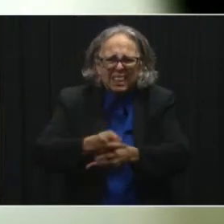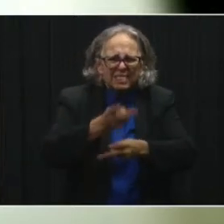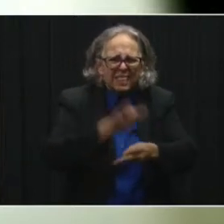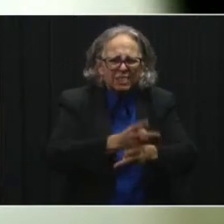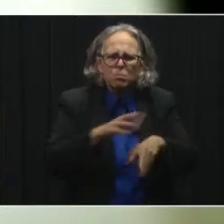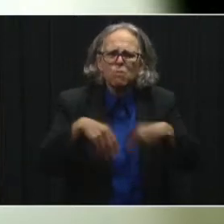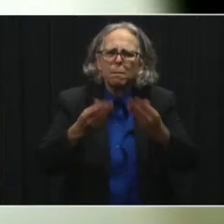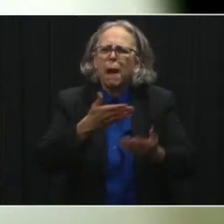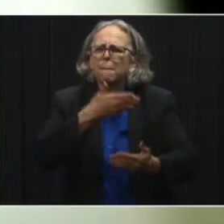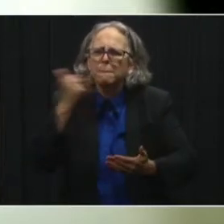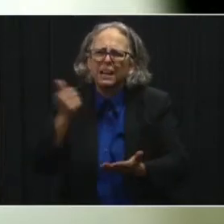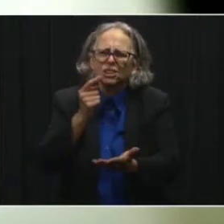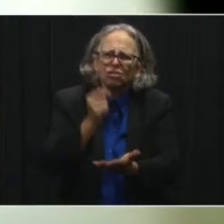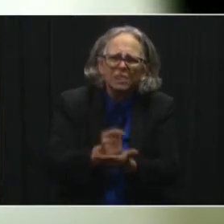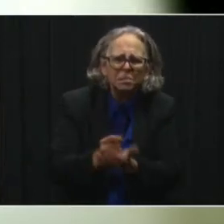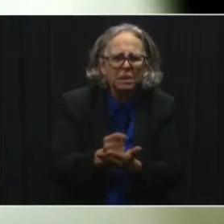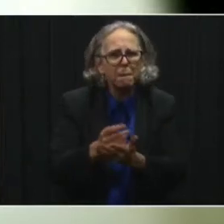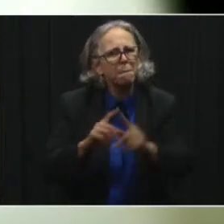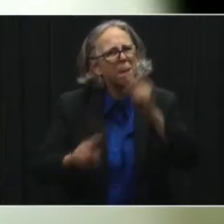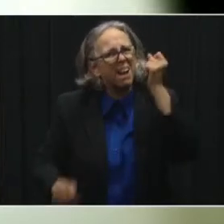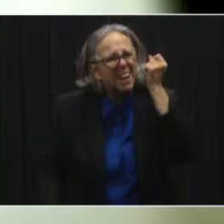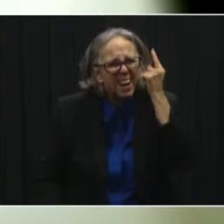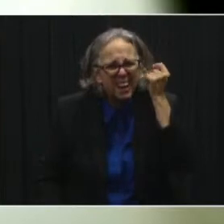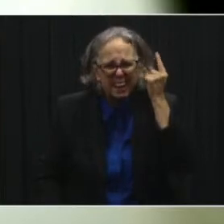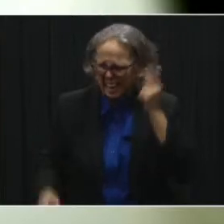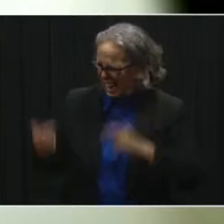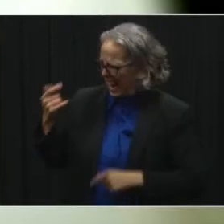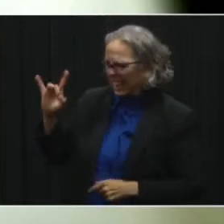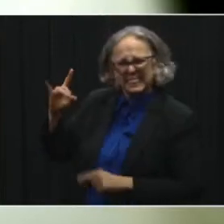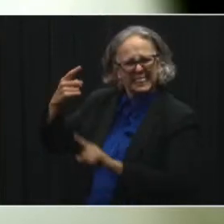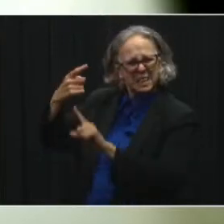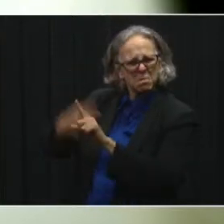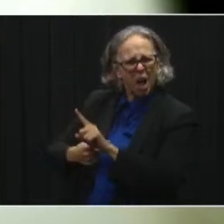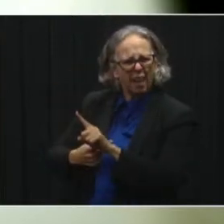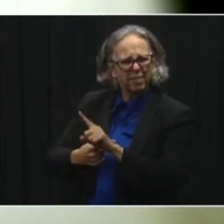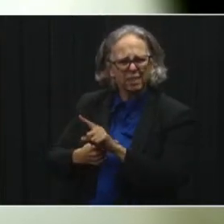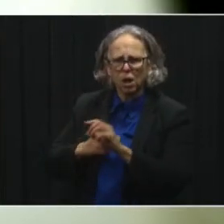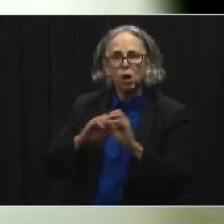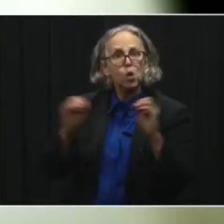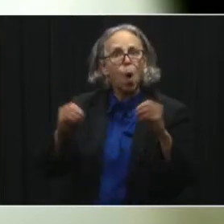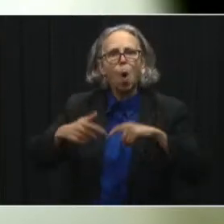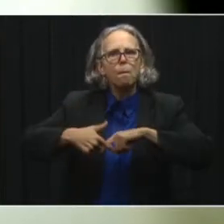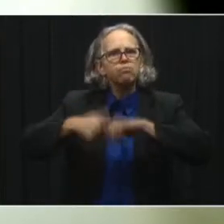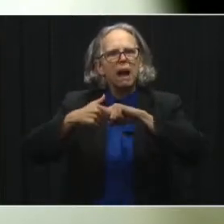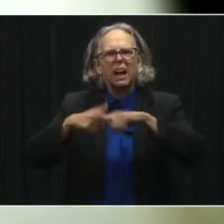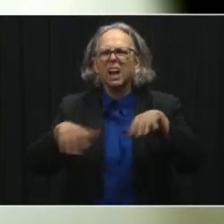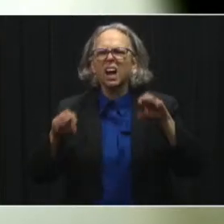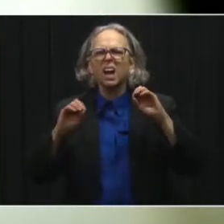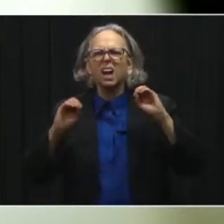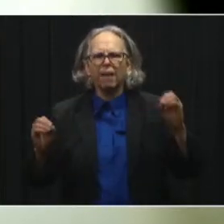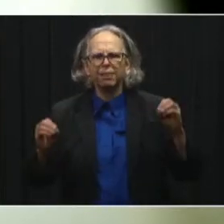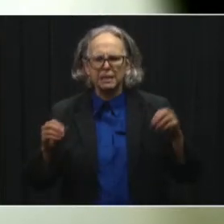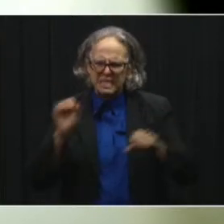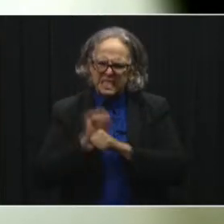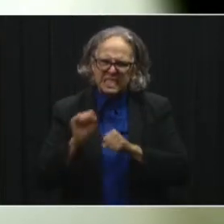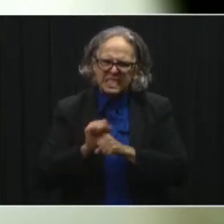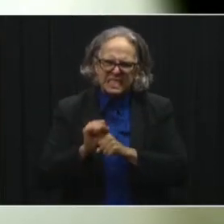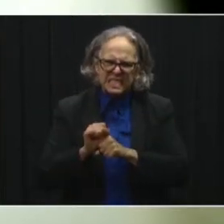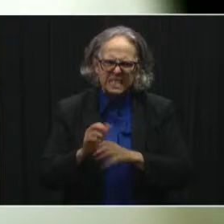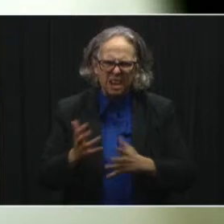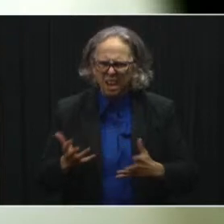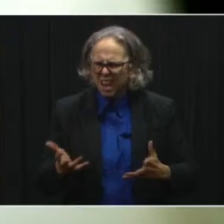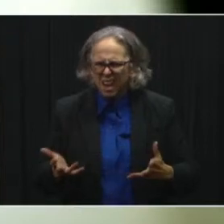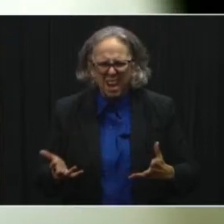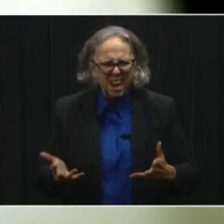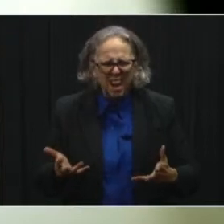been working tirelessly for 1.5 years to try to save the lives of those with COVID. We now need the help of the people in our community more than ever so that no one